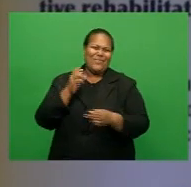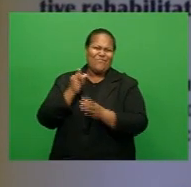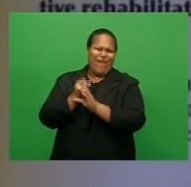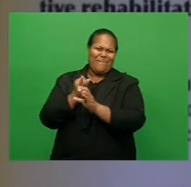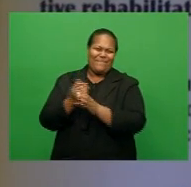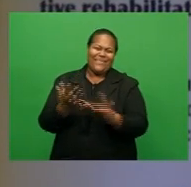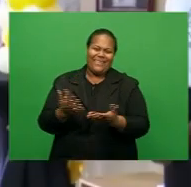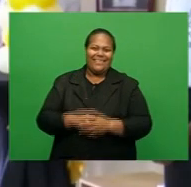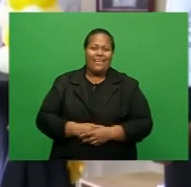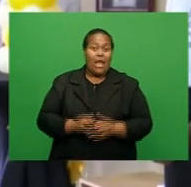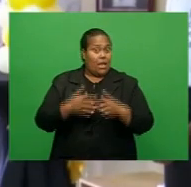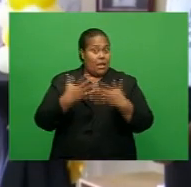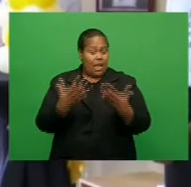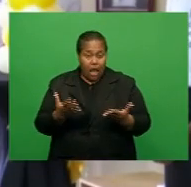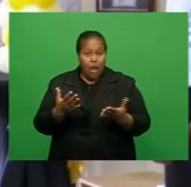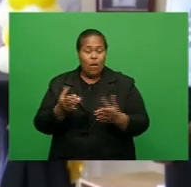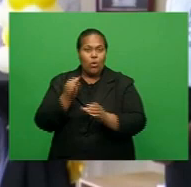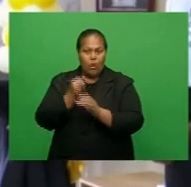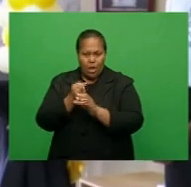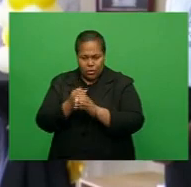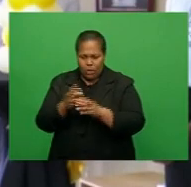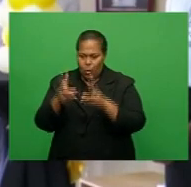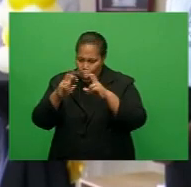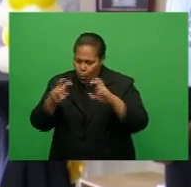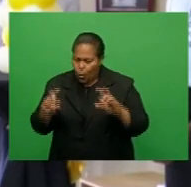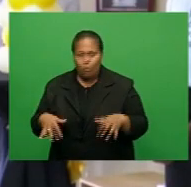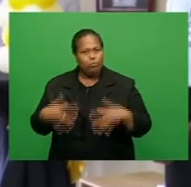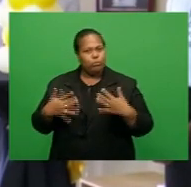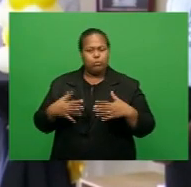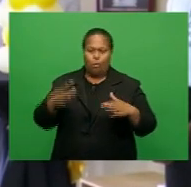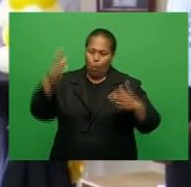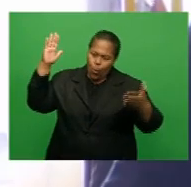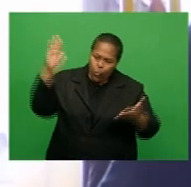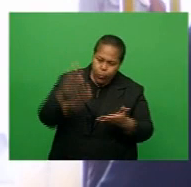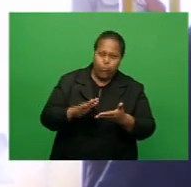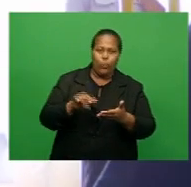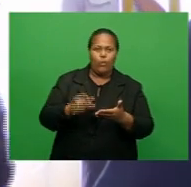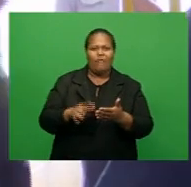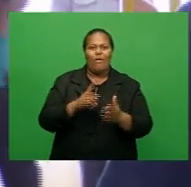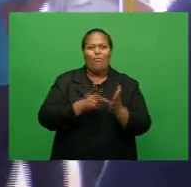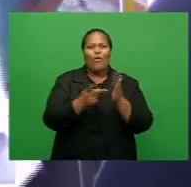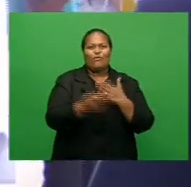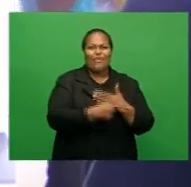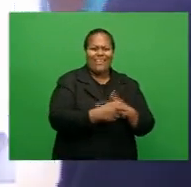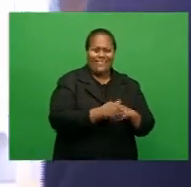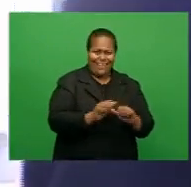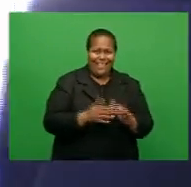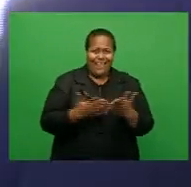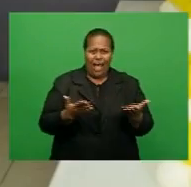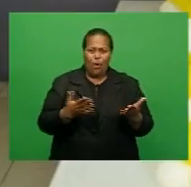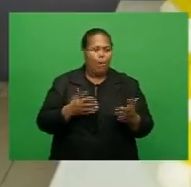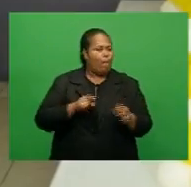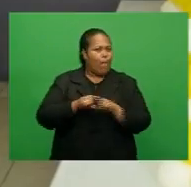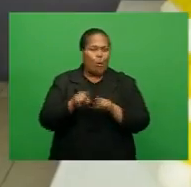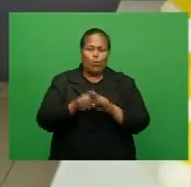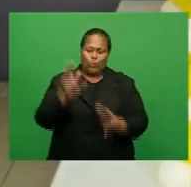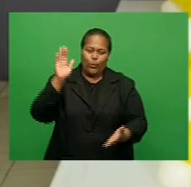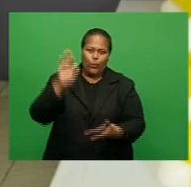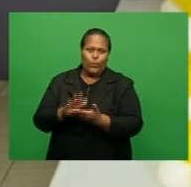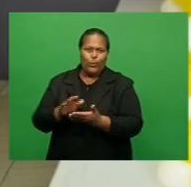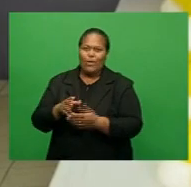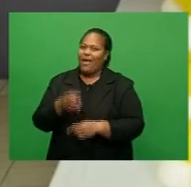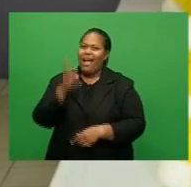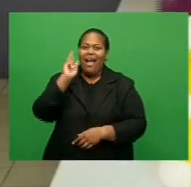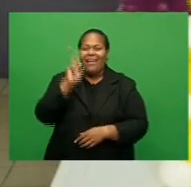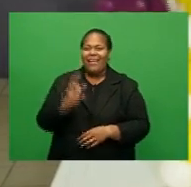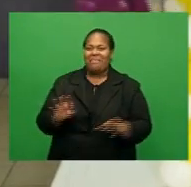a huge drop in reoffending over the past few years since the inception of the project. Previously, 50% of offenders